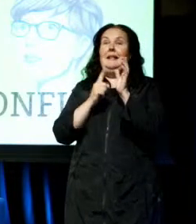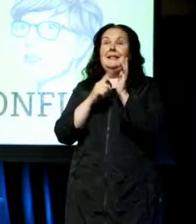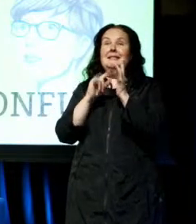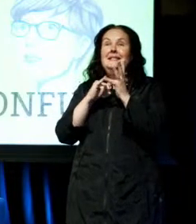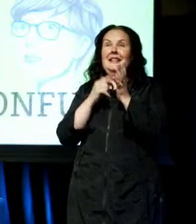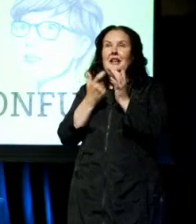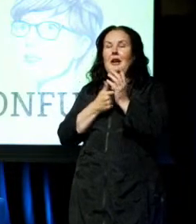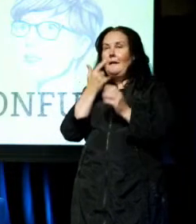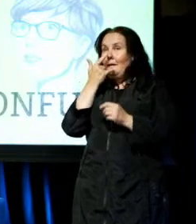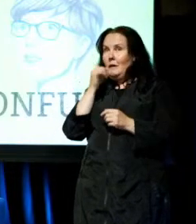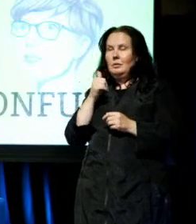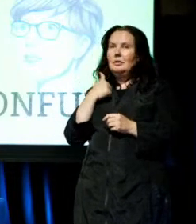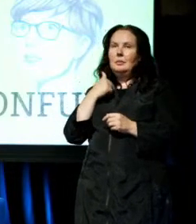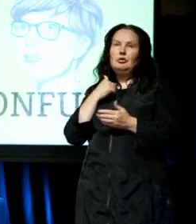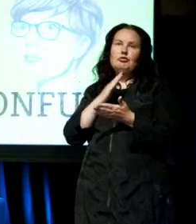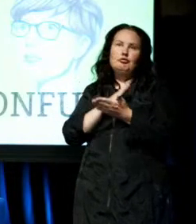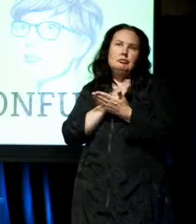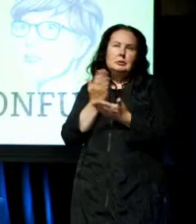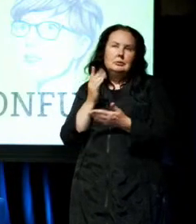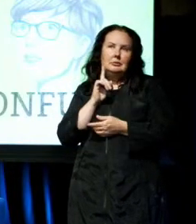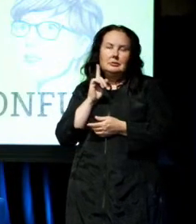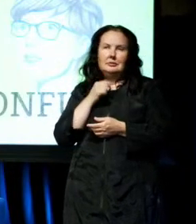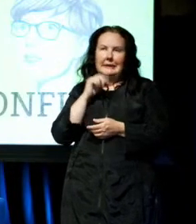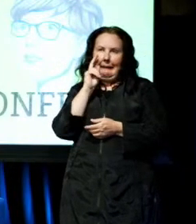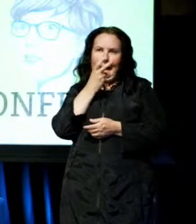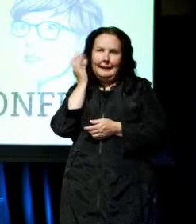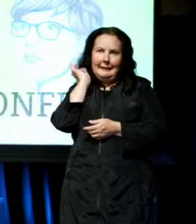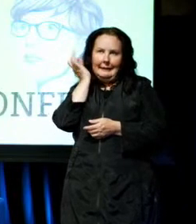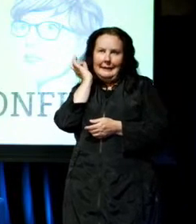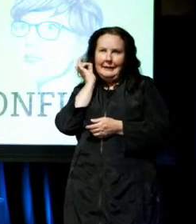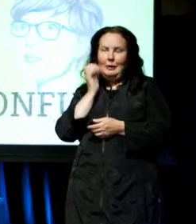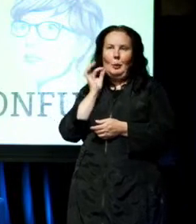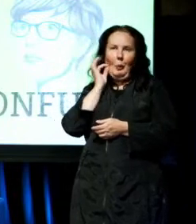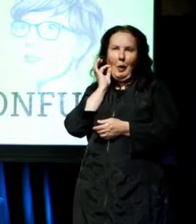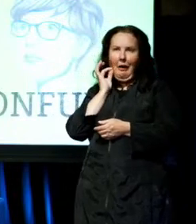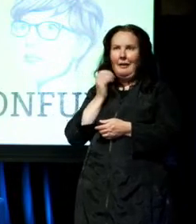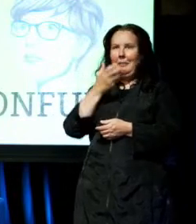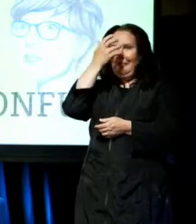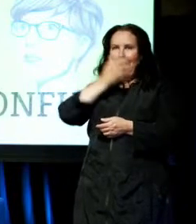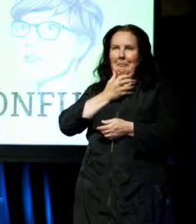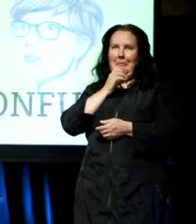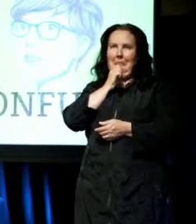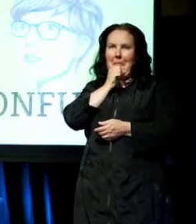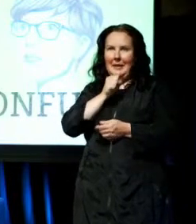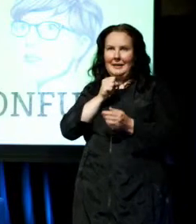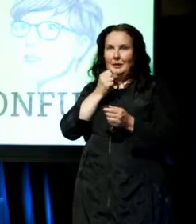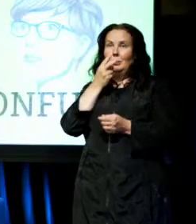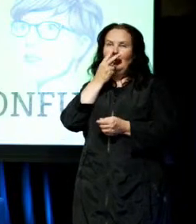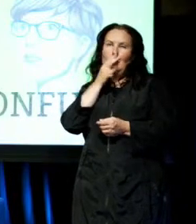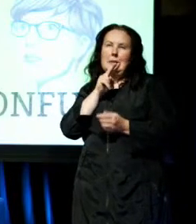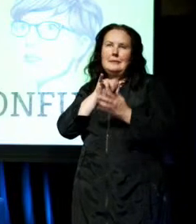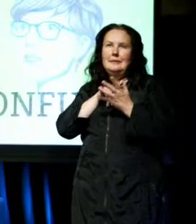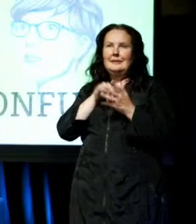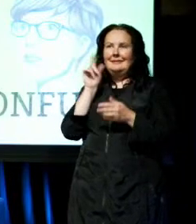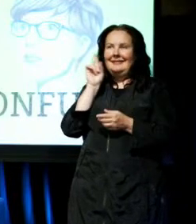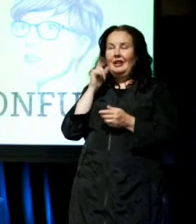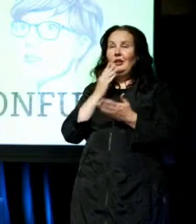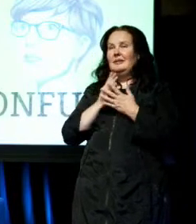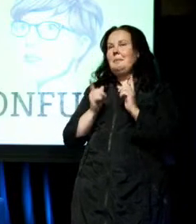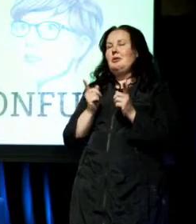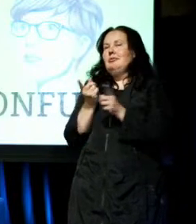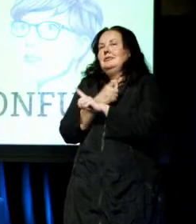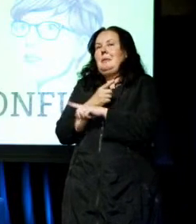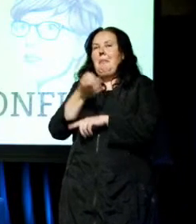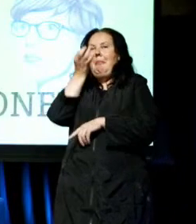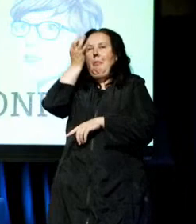unfortunately a brunette. White guy in my mid-20s right now. Look at that. But sometimes I am blonde. Look at that brunette guilt just jumping right in